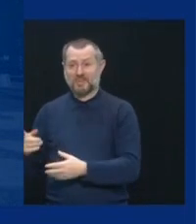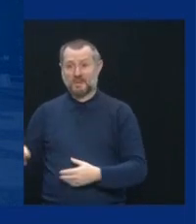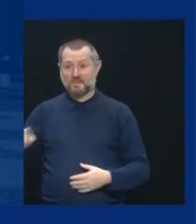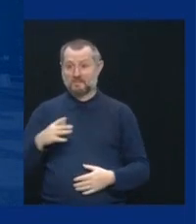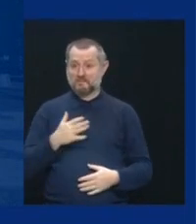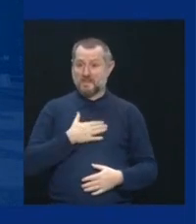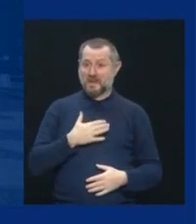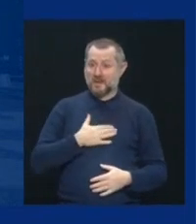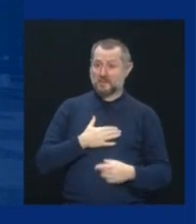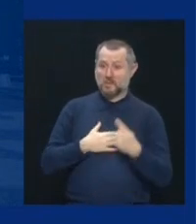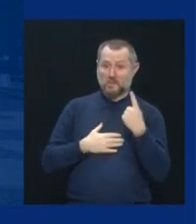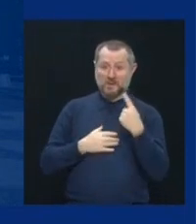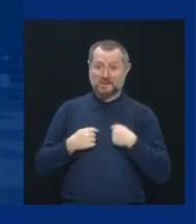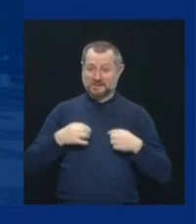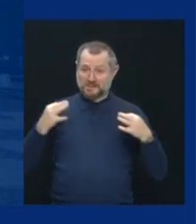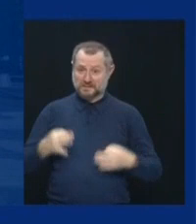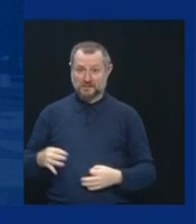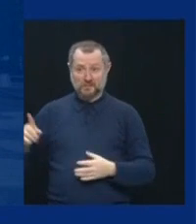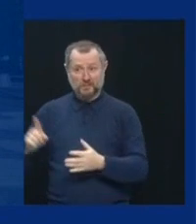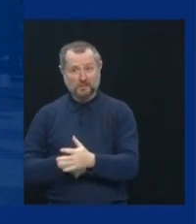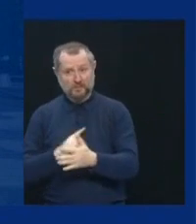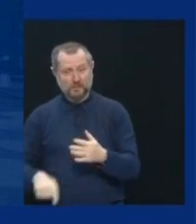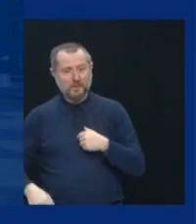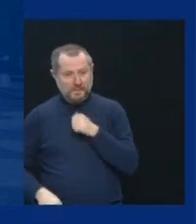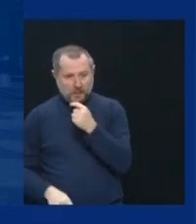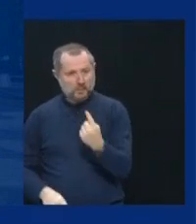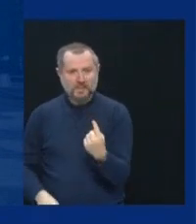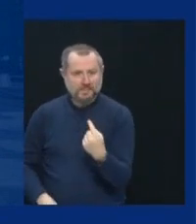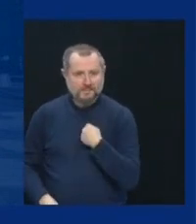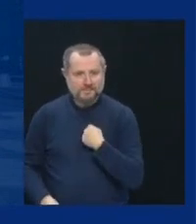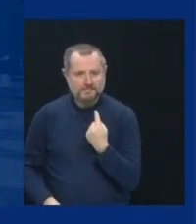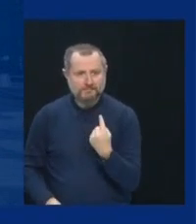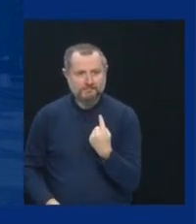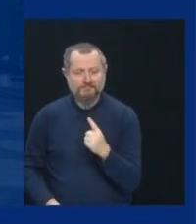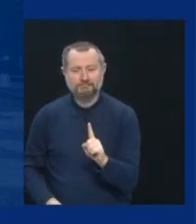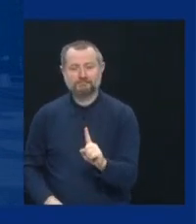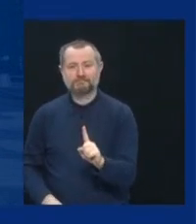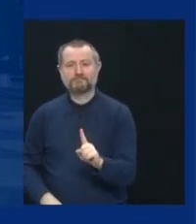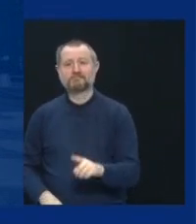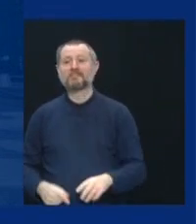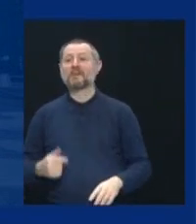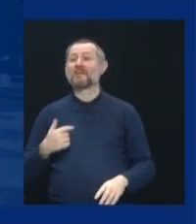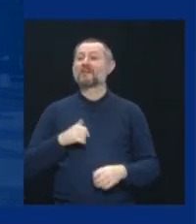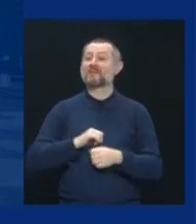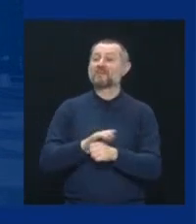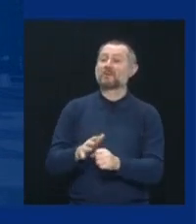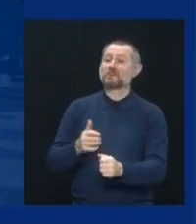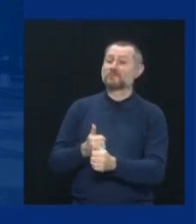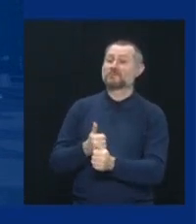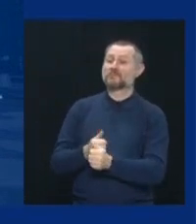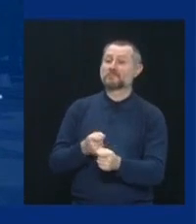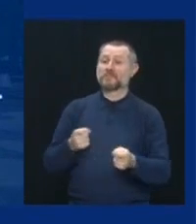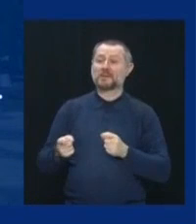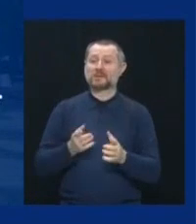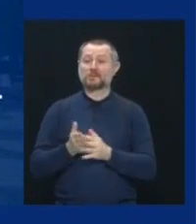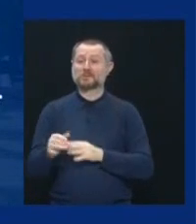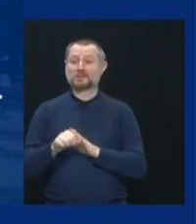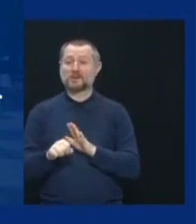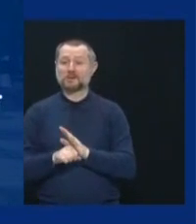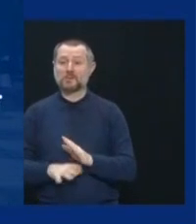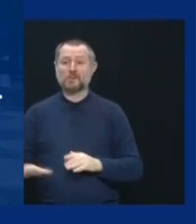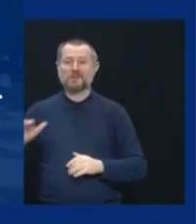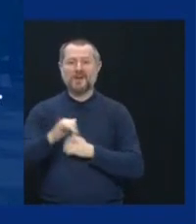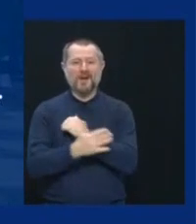action. The virus cannot be managed by state boundaries. We've learned that. It can't be managed by